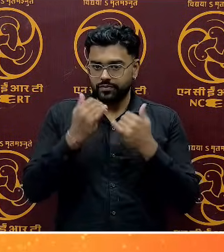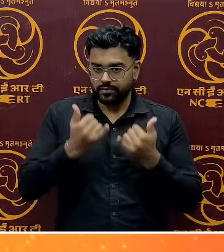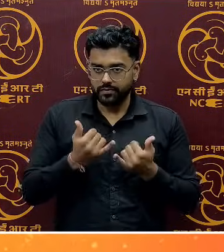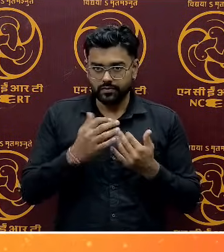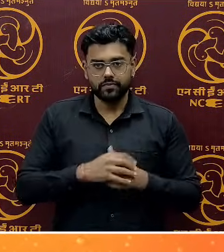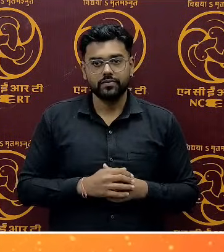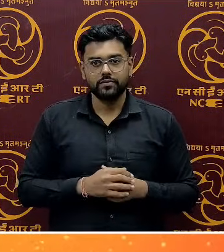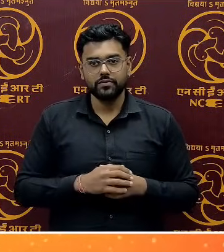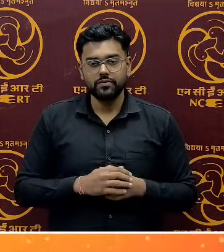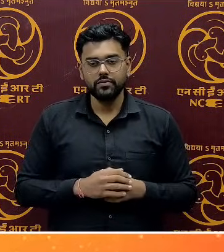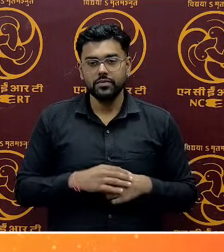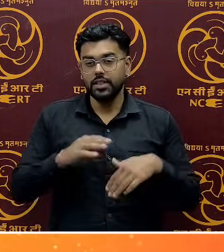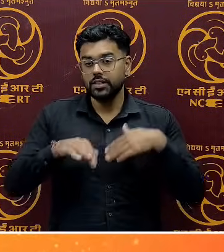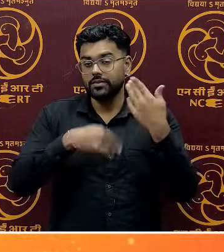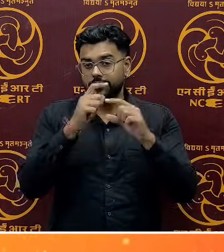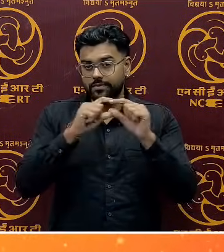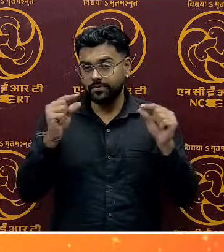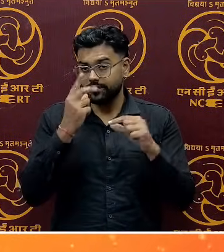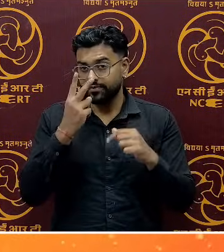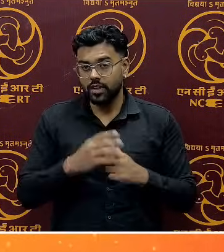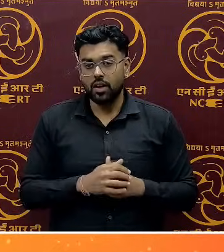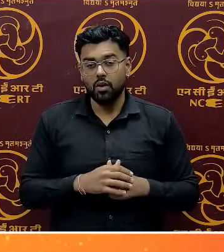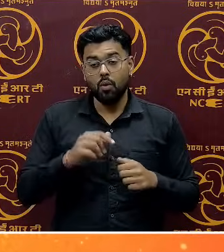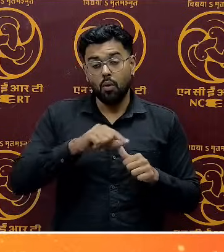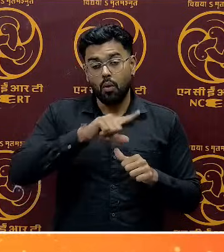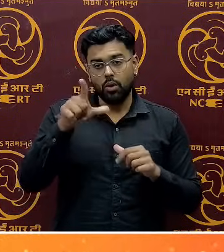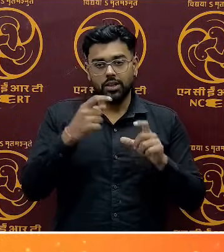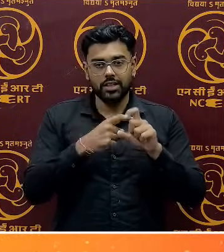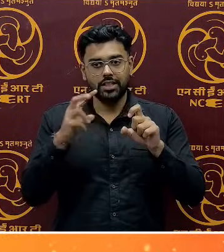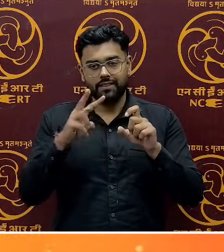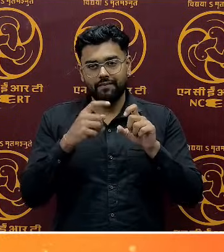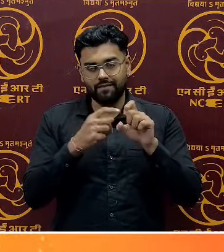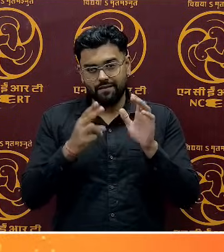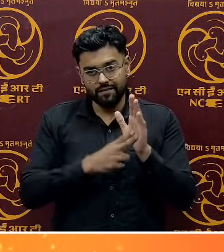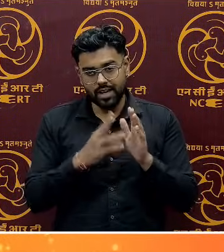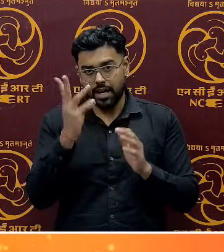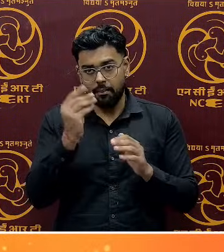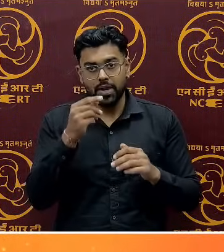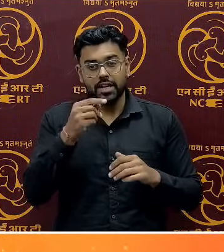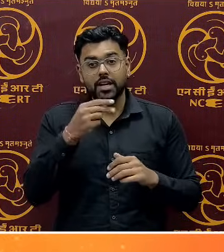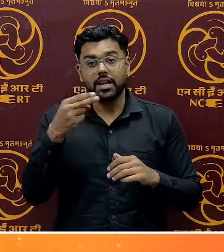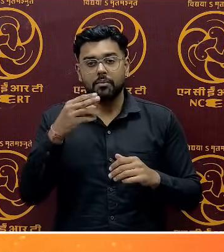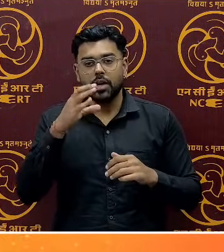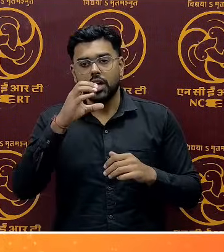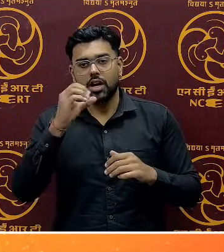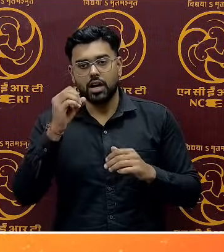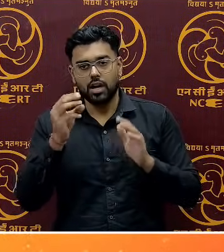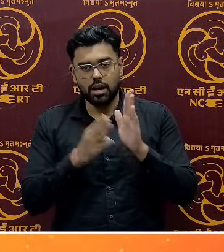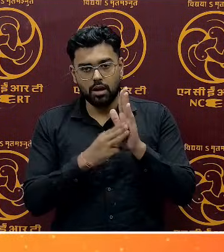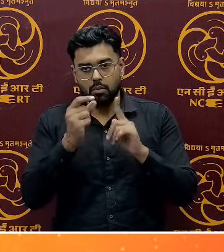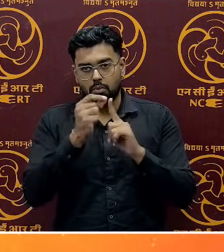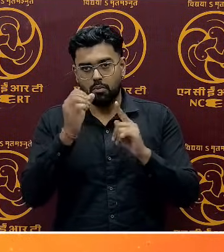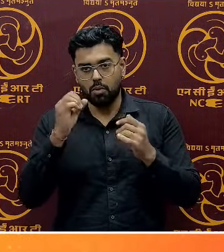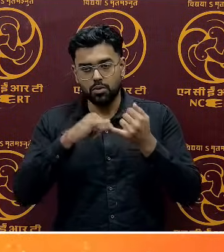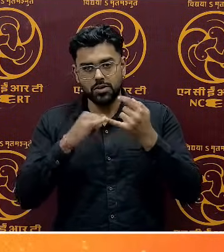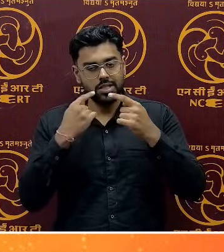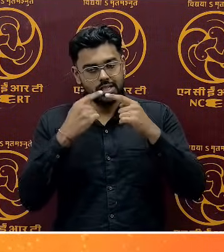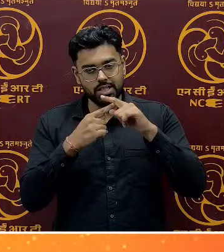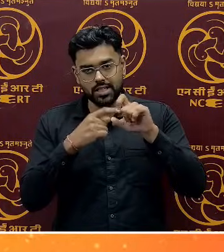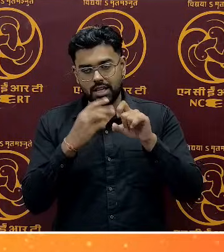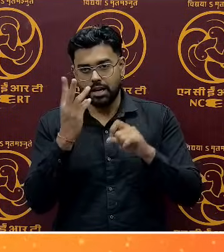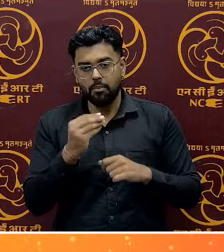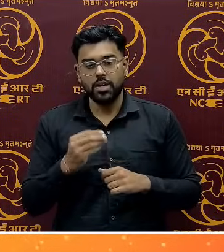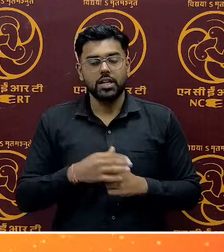to the next statement. All even numbers are composite numbers. This is again false,